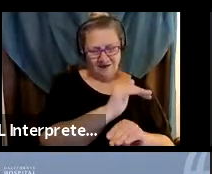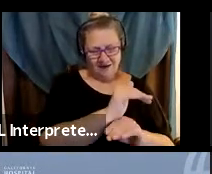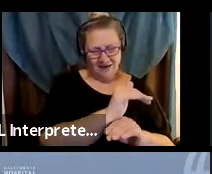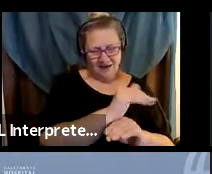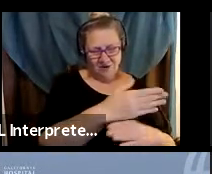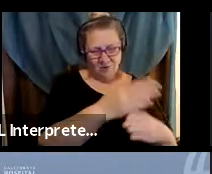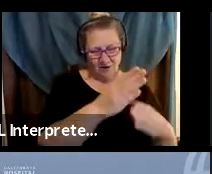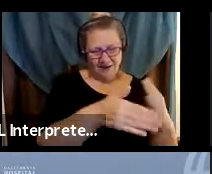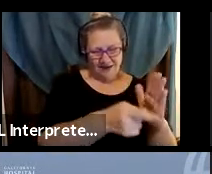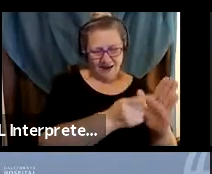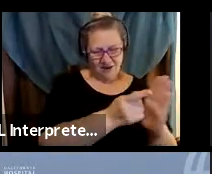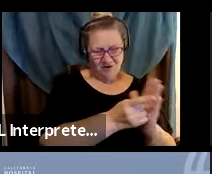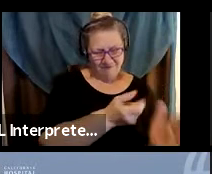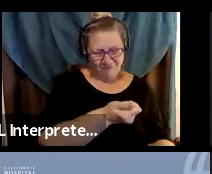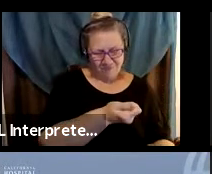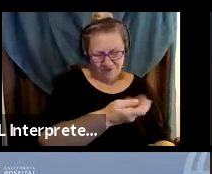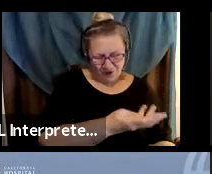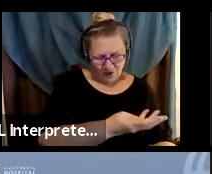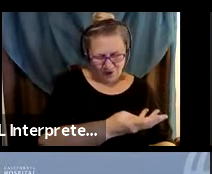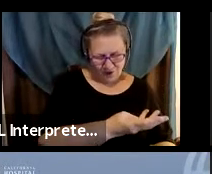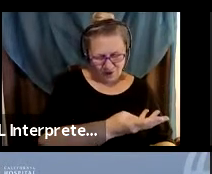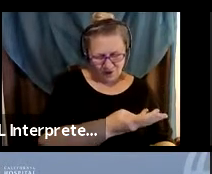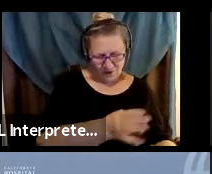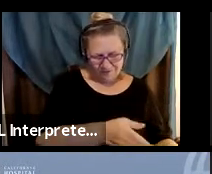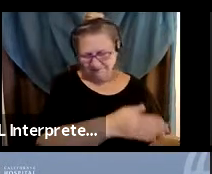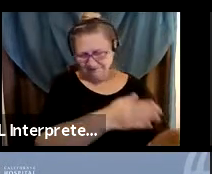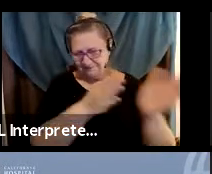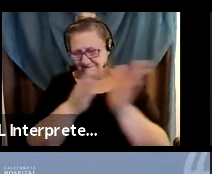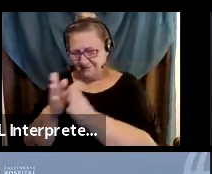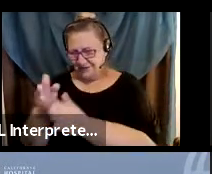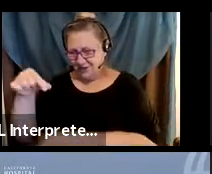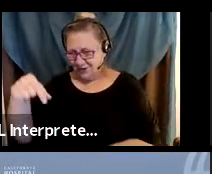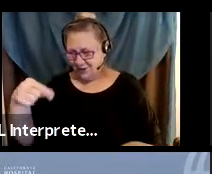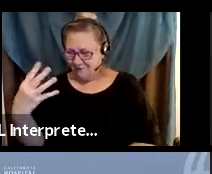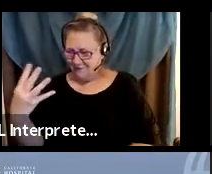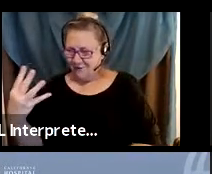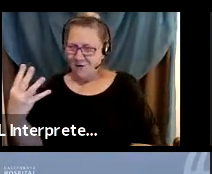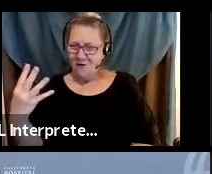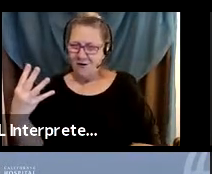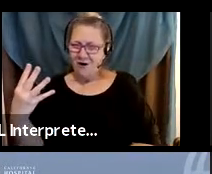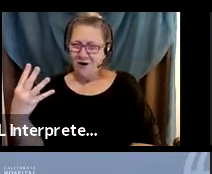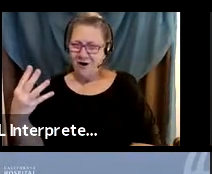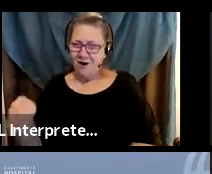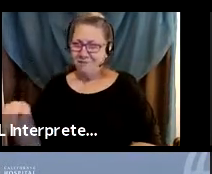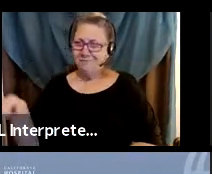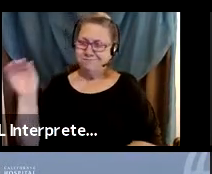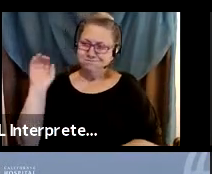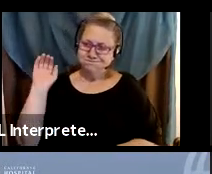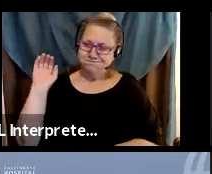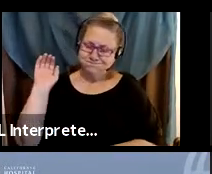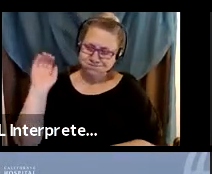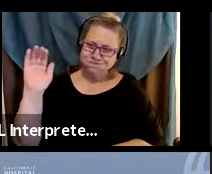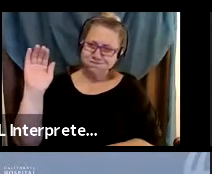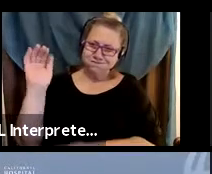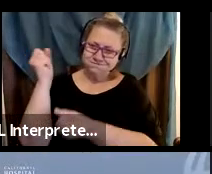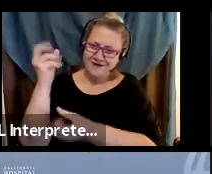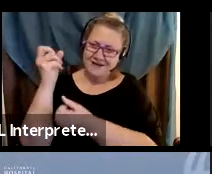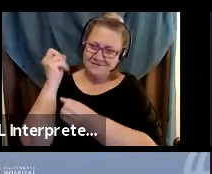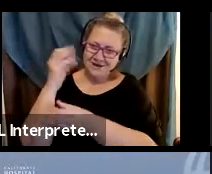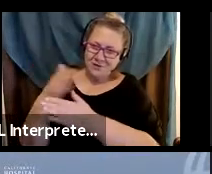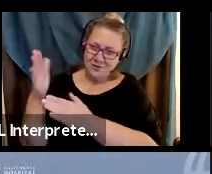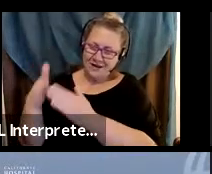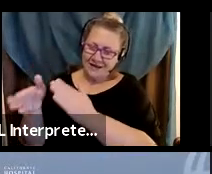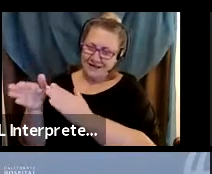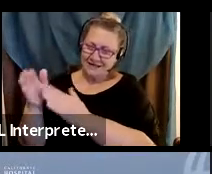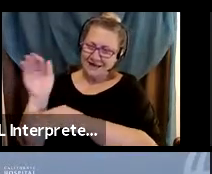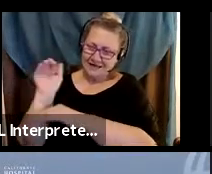people, right? Then in Q4, like Q4 has the most evening and weekend hours. Those